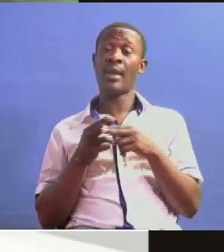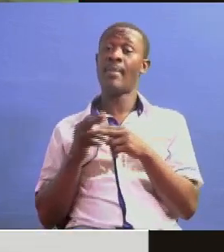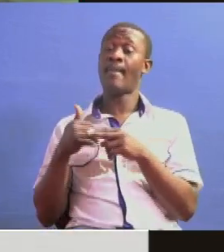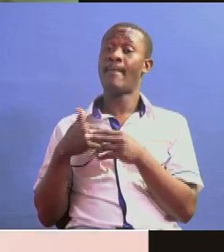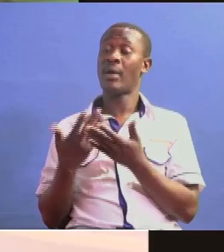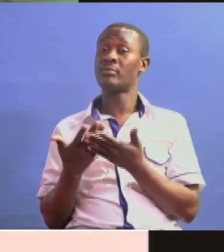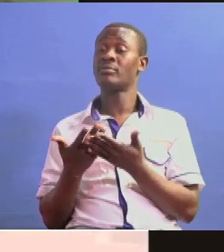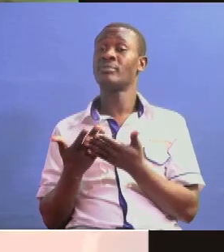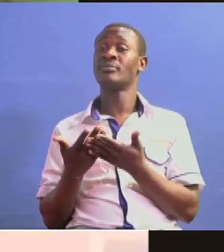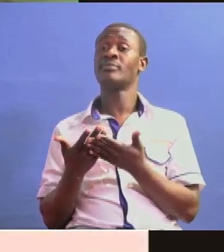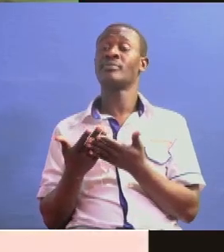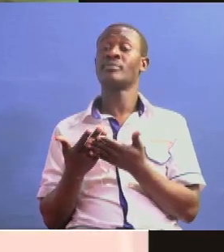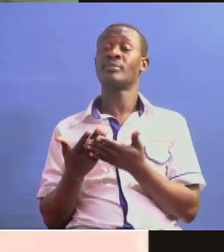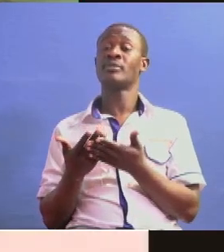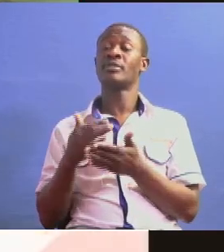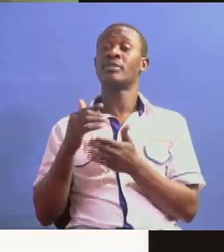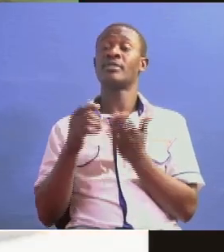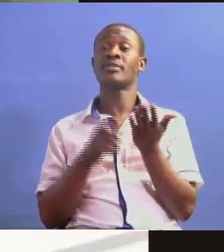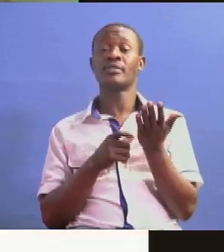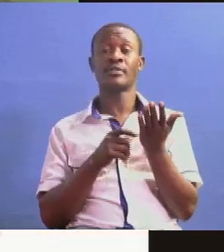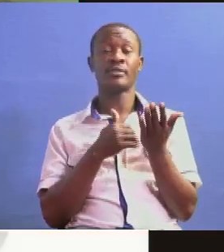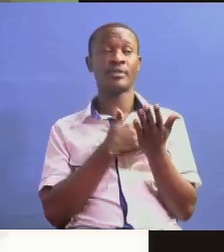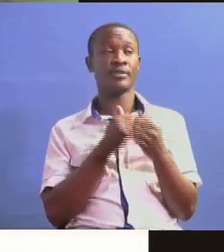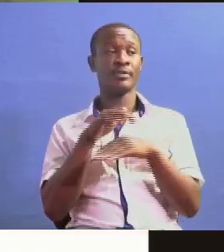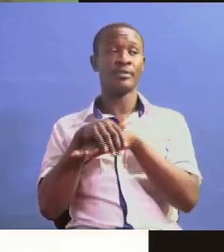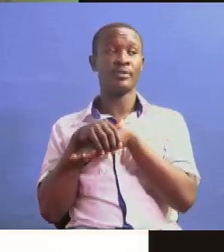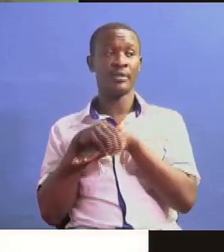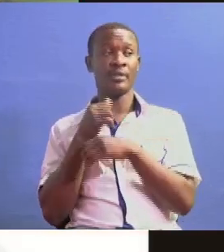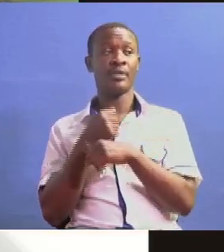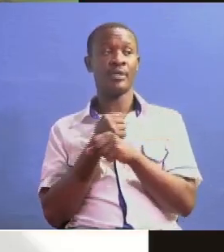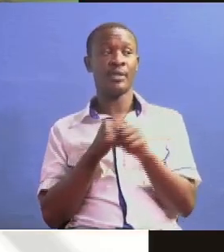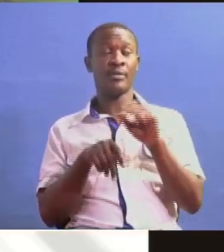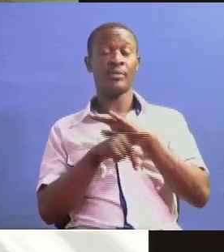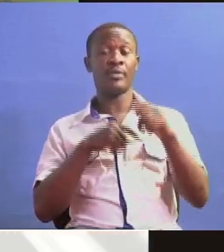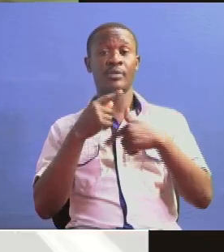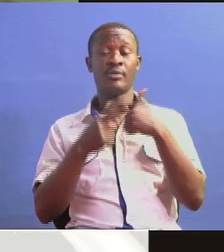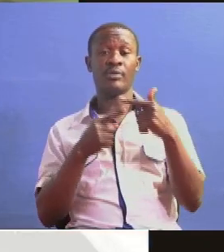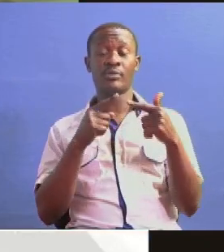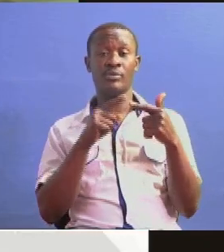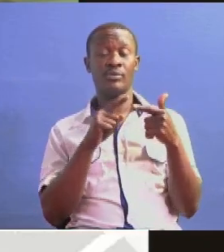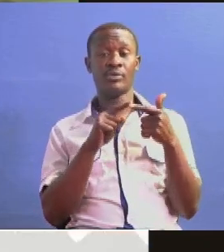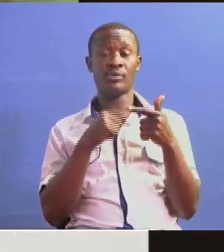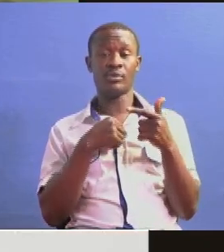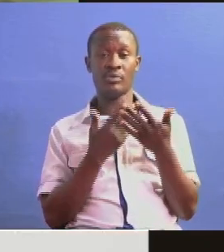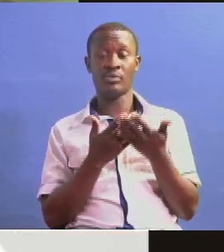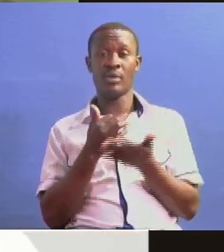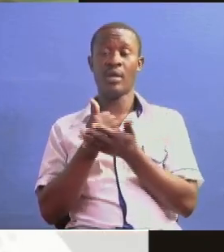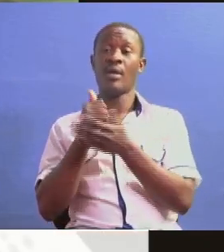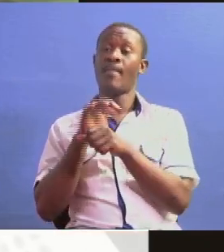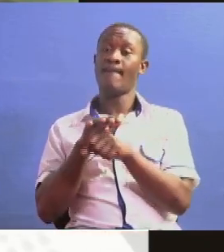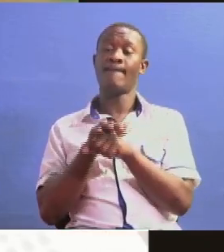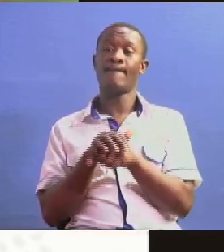of indigenous language alongside Kiswahili and English in rural primary, this is going to help a lot.